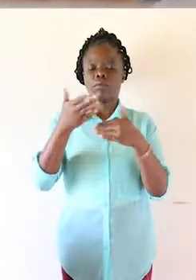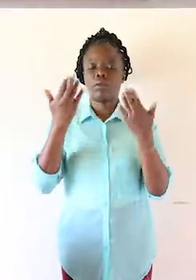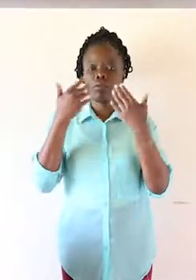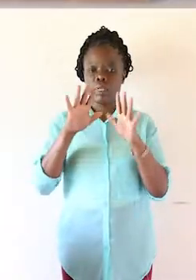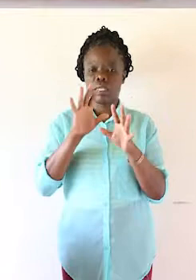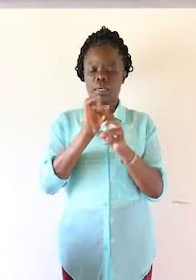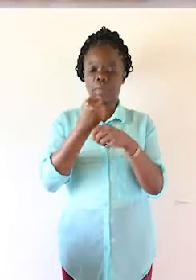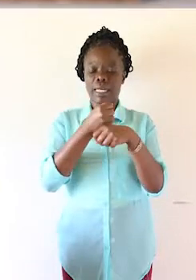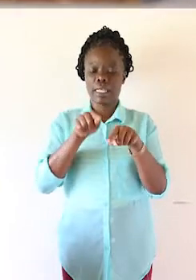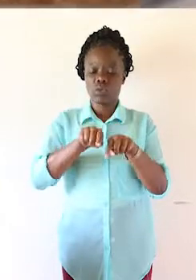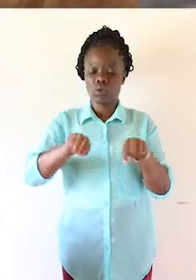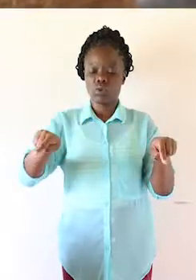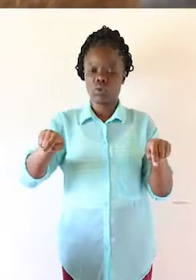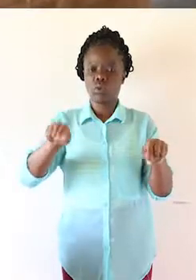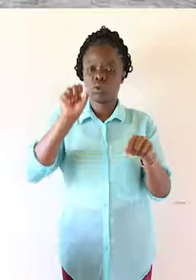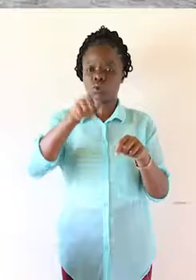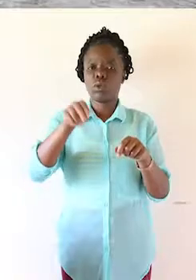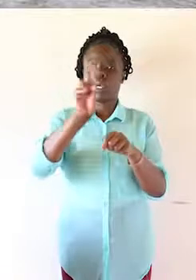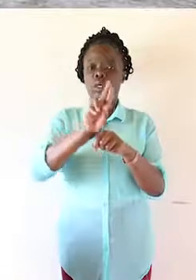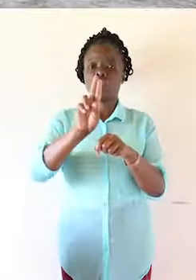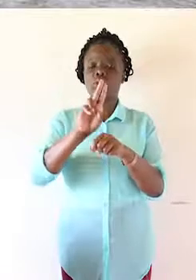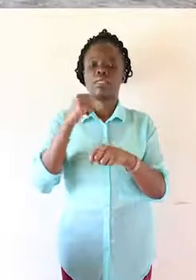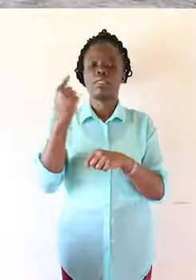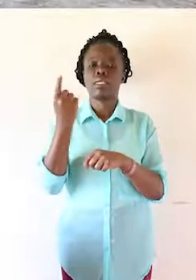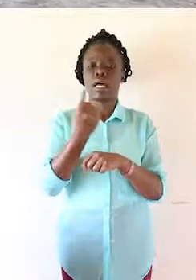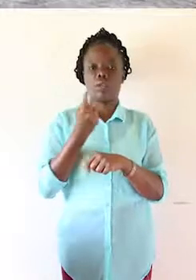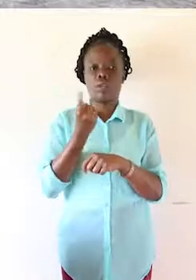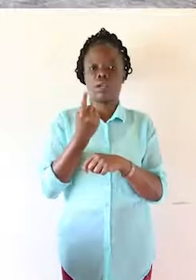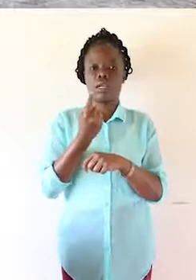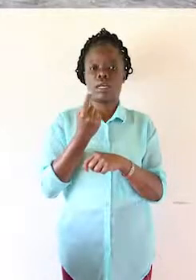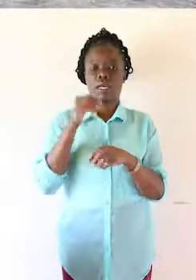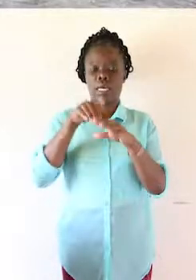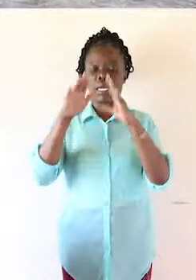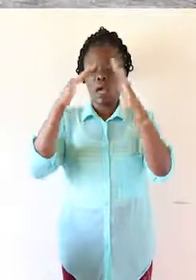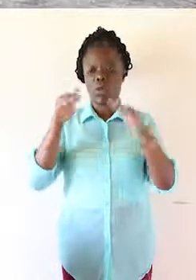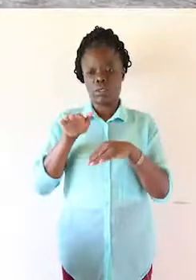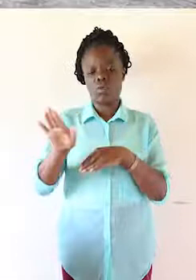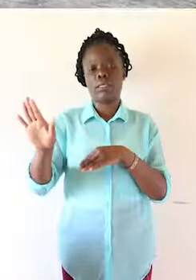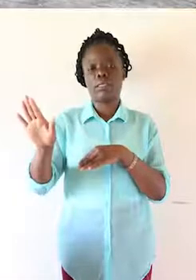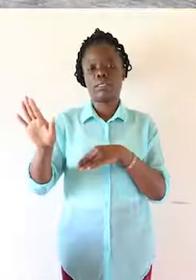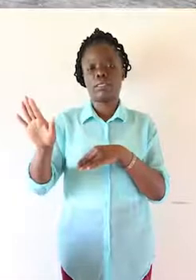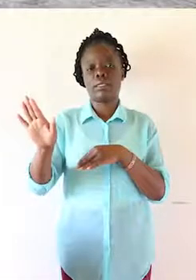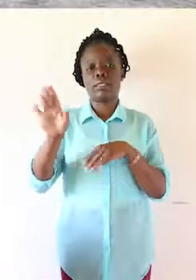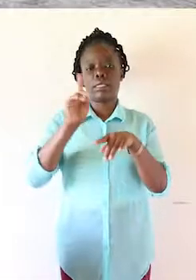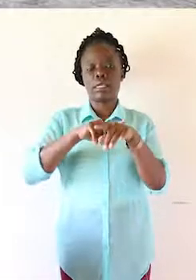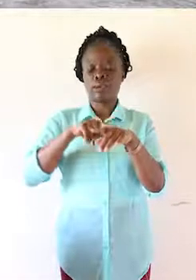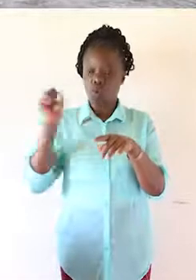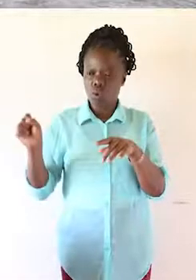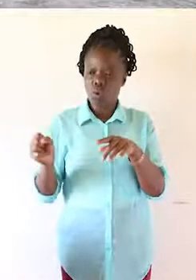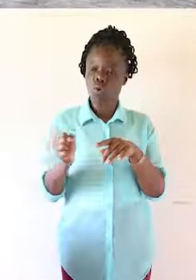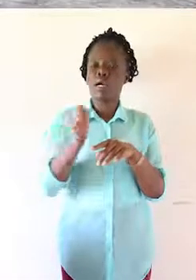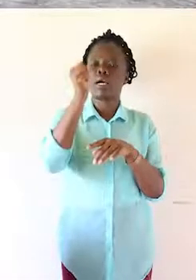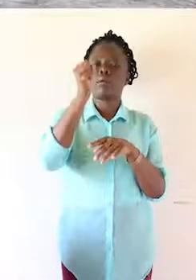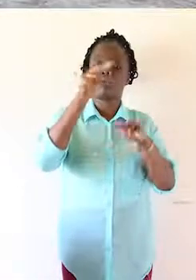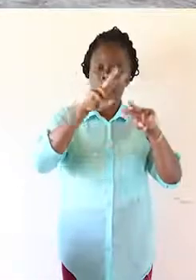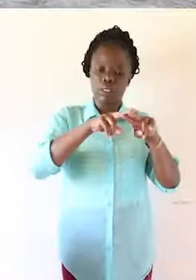After you finish making the stool, you can use it alone, in your house. When you